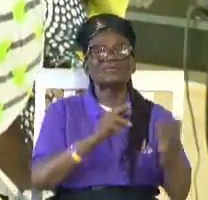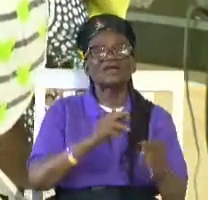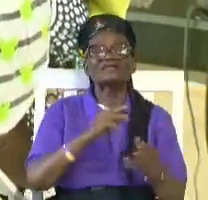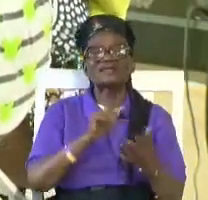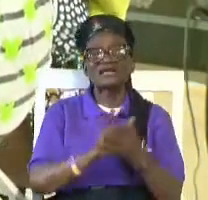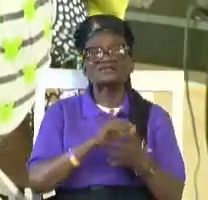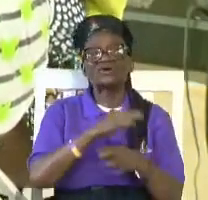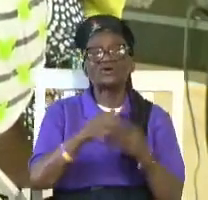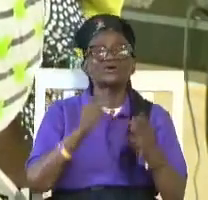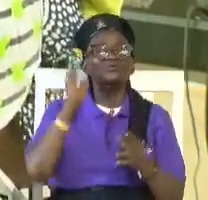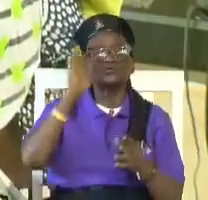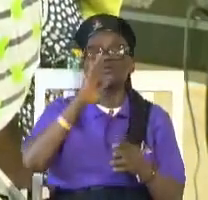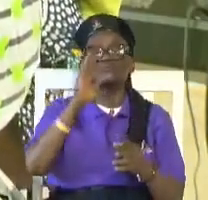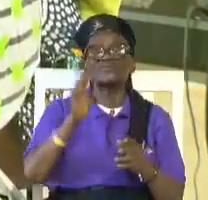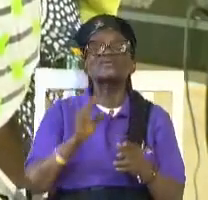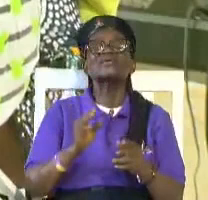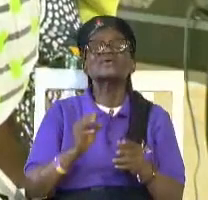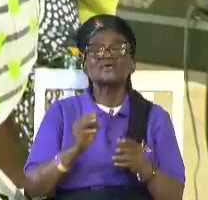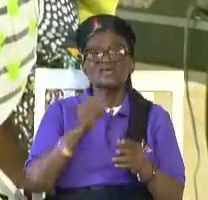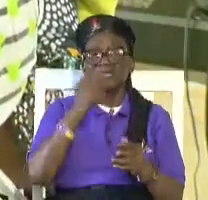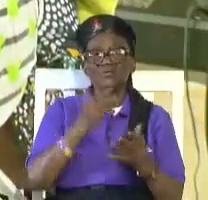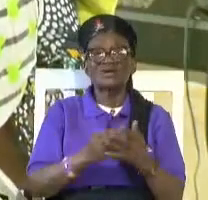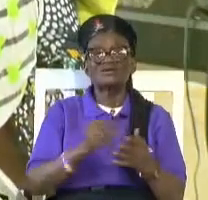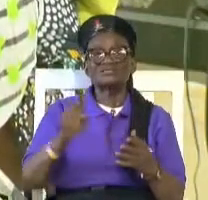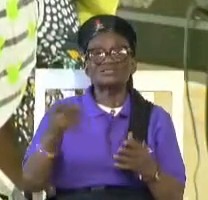second time, we got invitation.